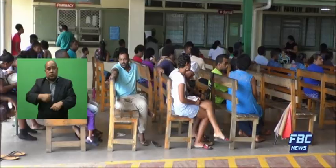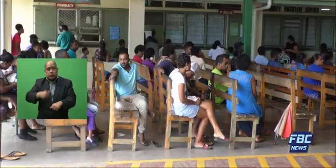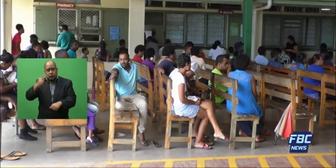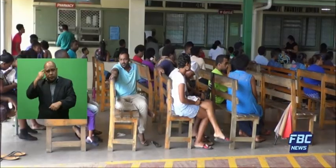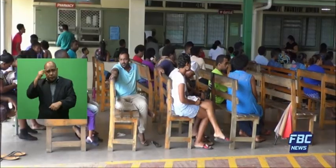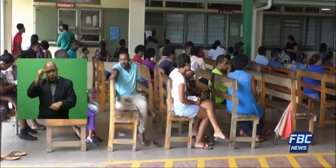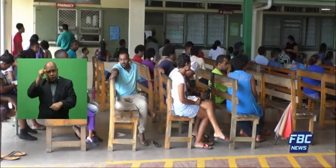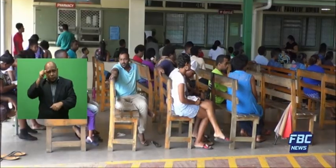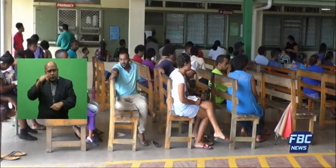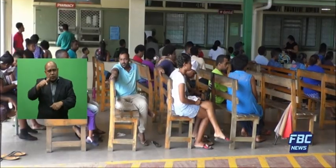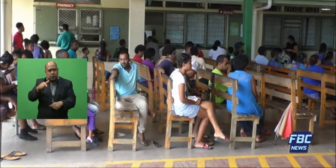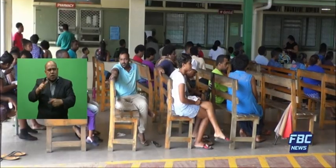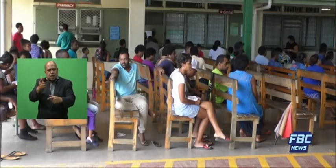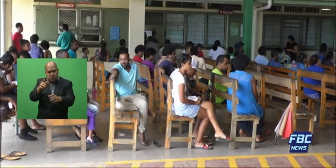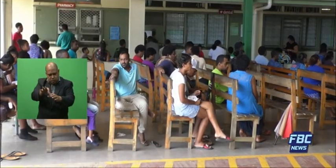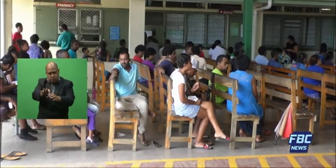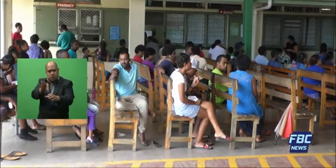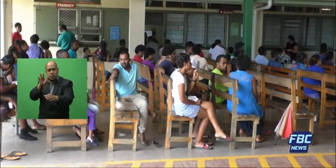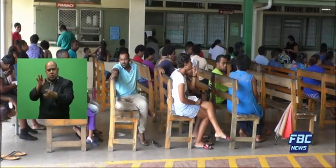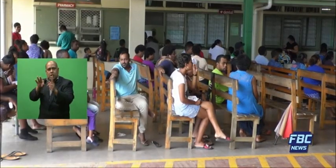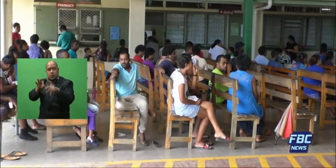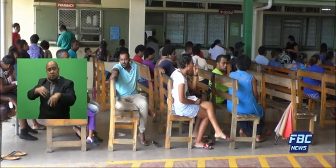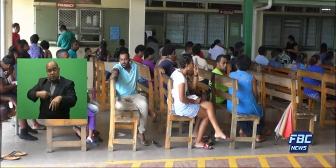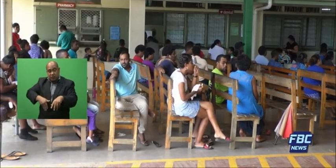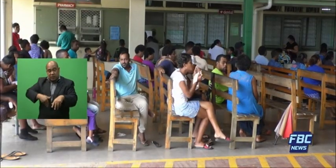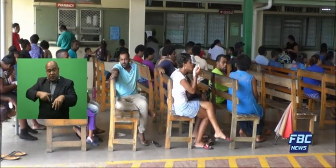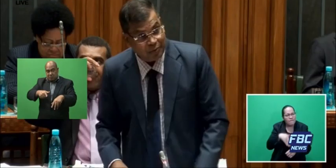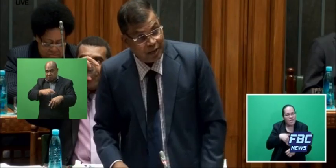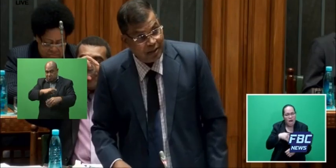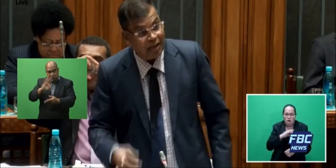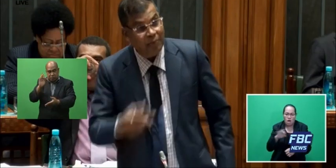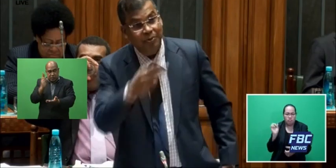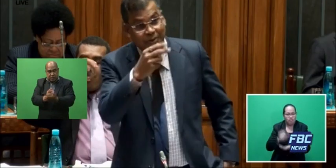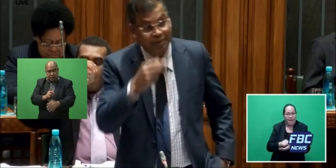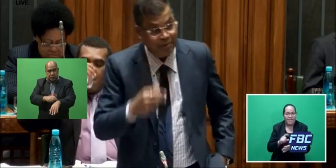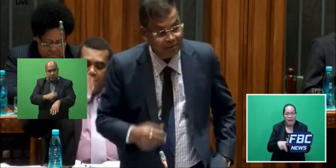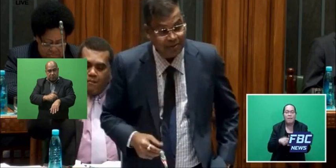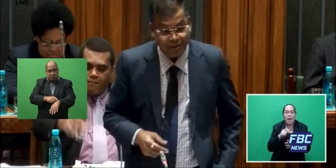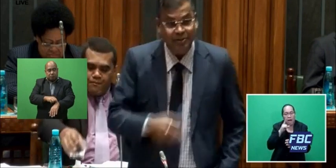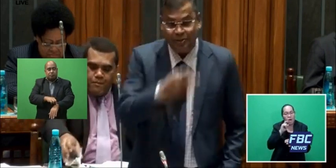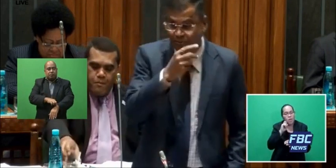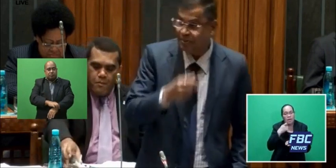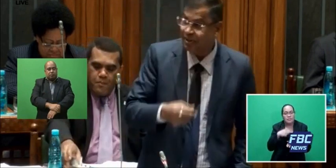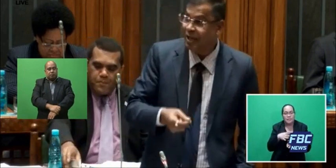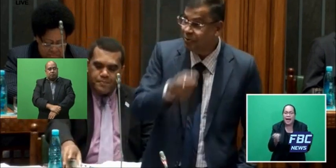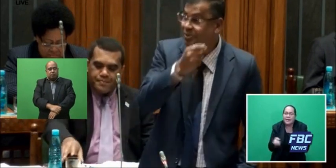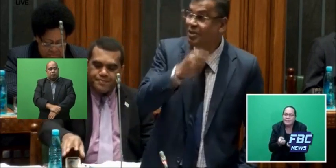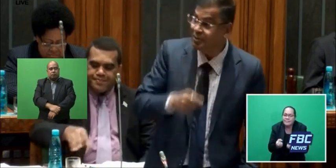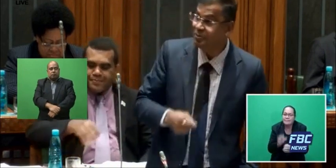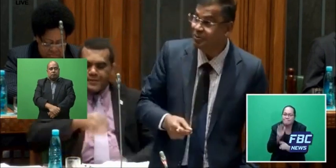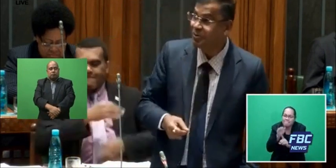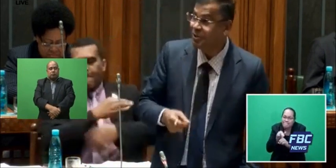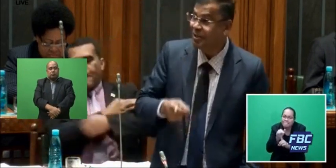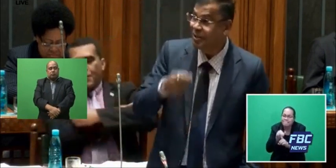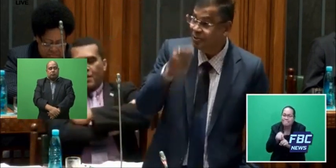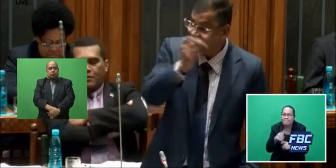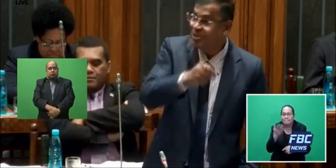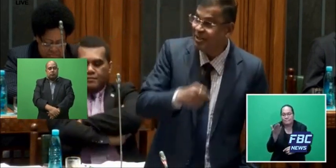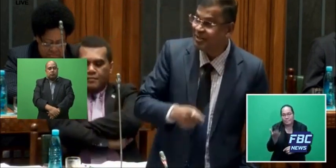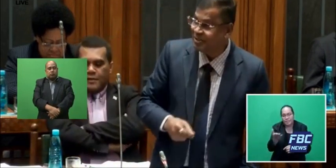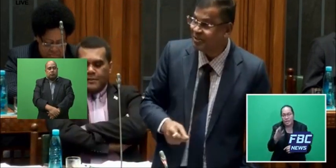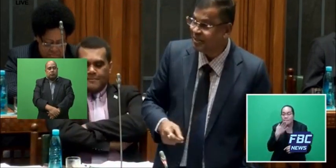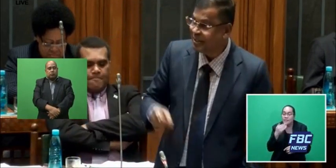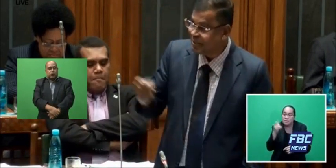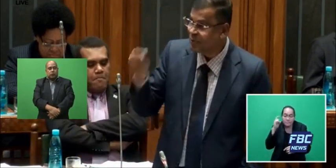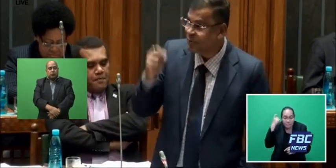vote against it, but if he feels that this is not the right time to have an inquiry, I would urge him to